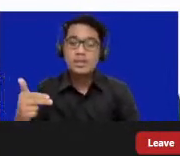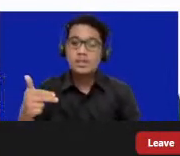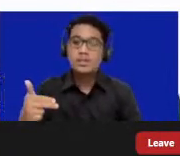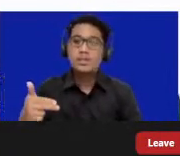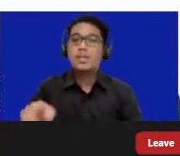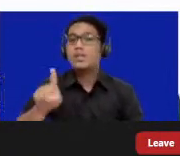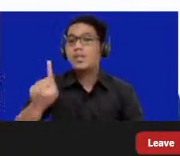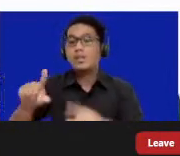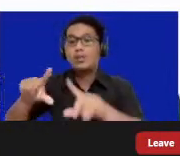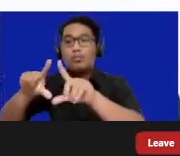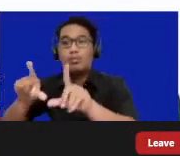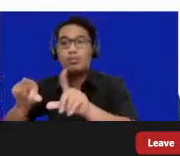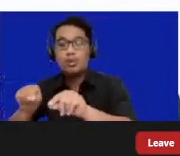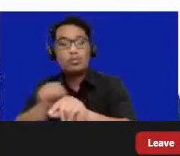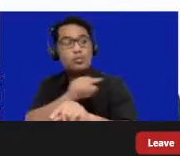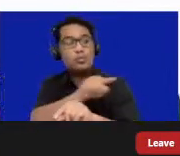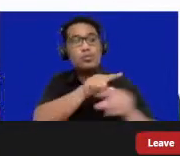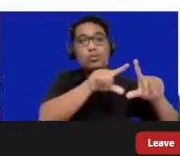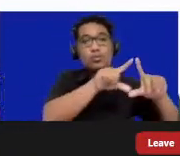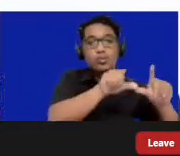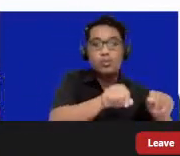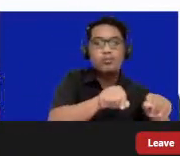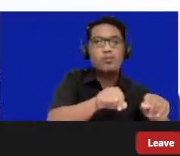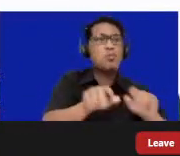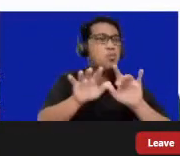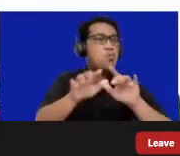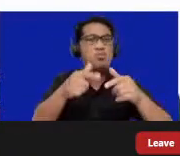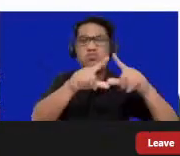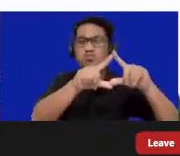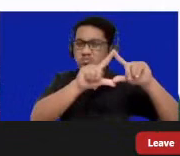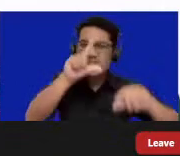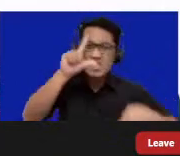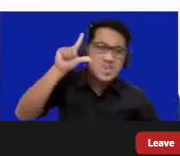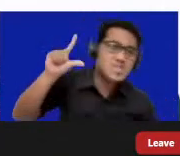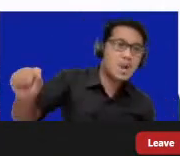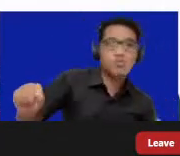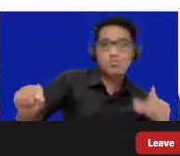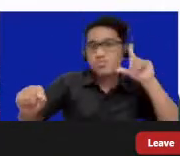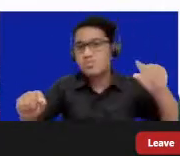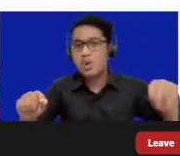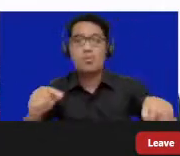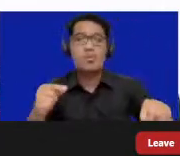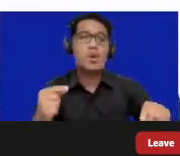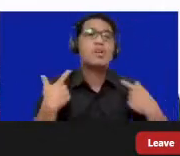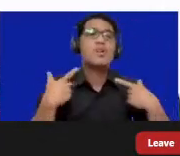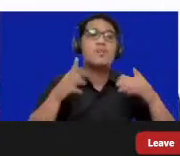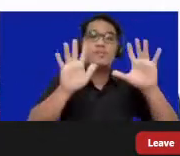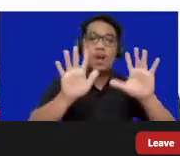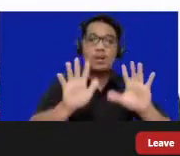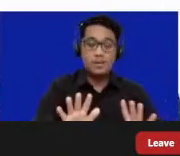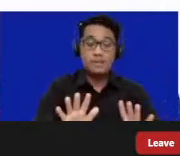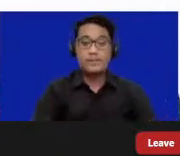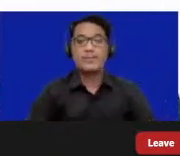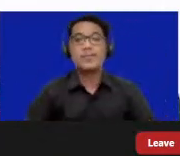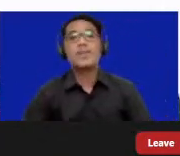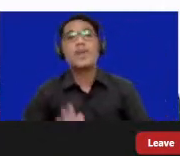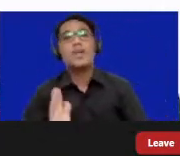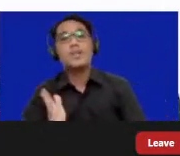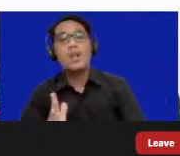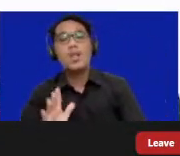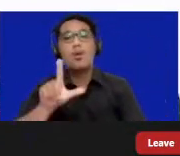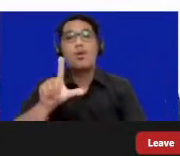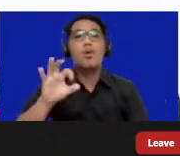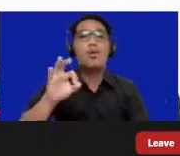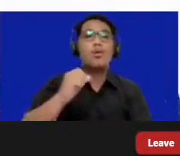thousands of islands. So logistics are challenging. Logistics are different, even though there's